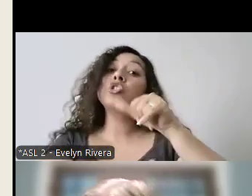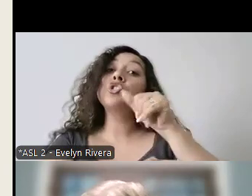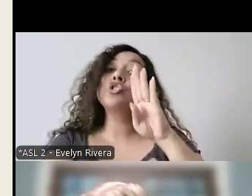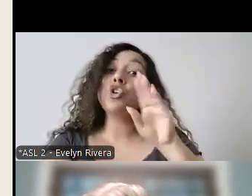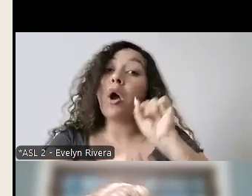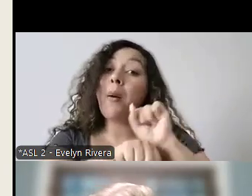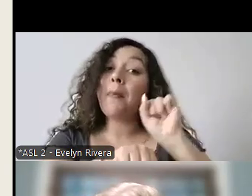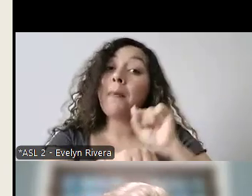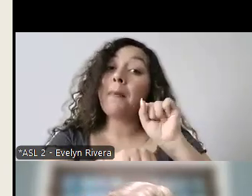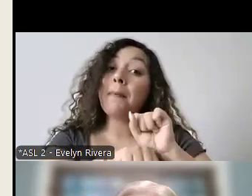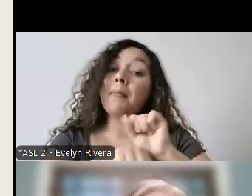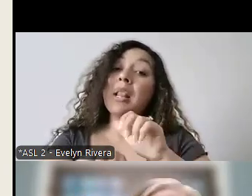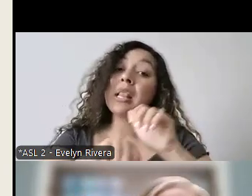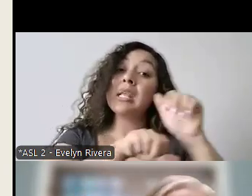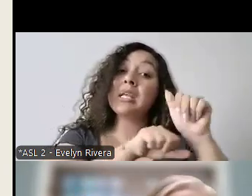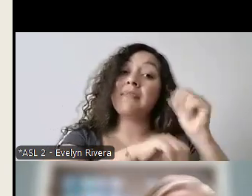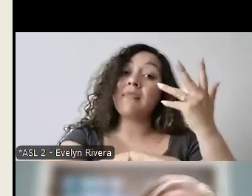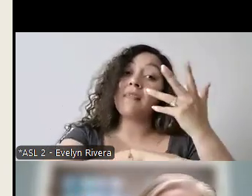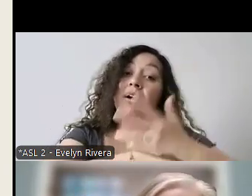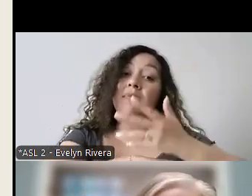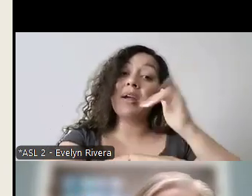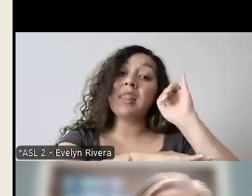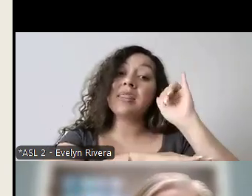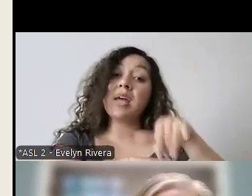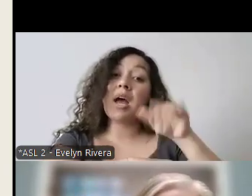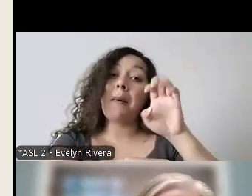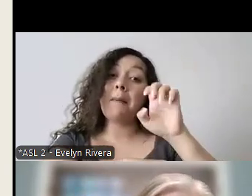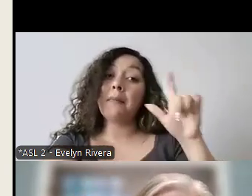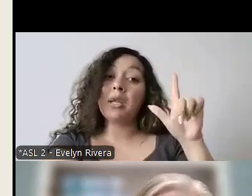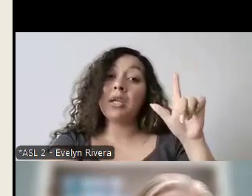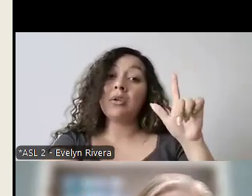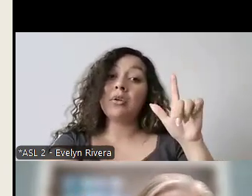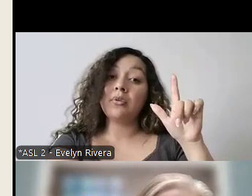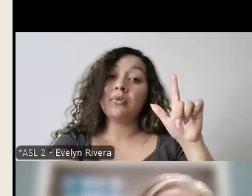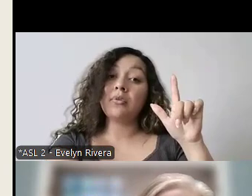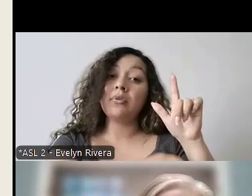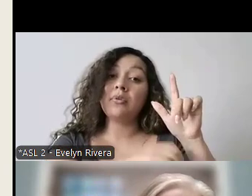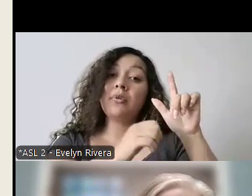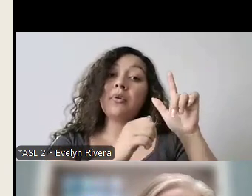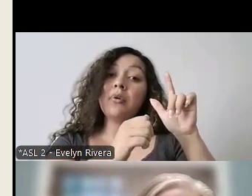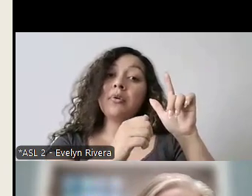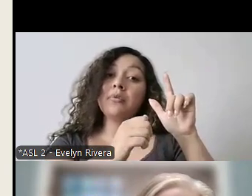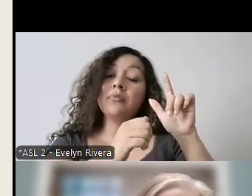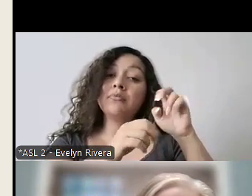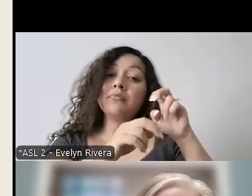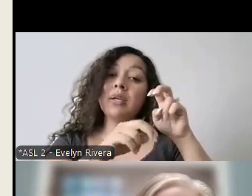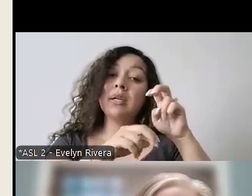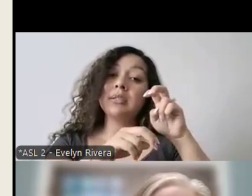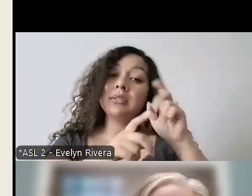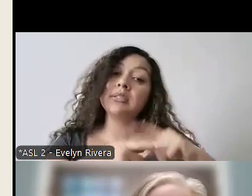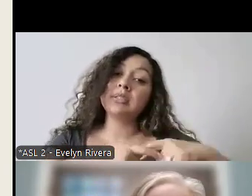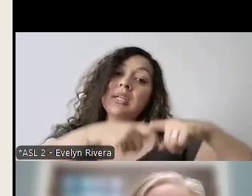leave. And this bill is in the Senate appropriations suspense file, but